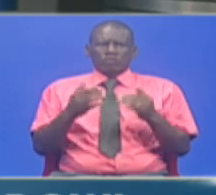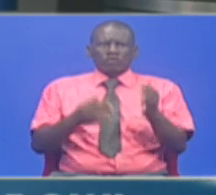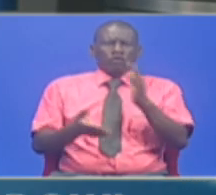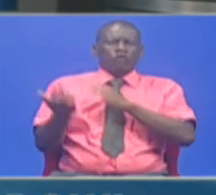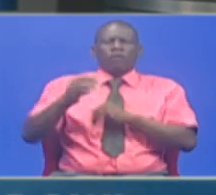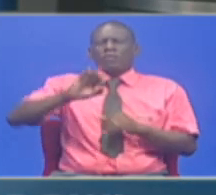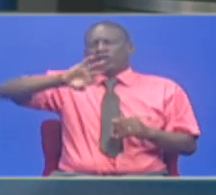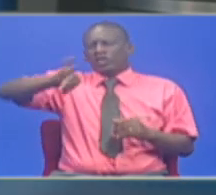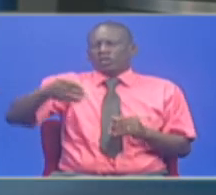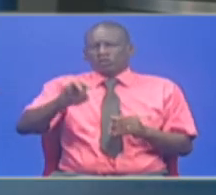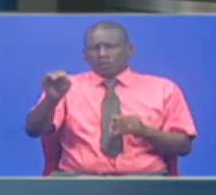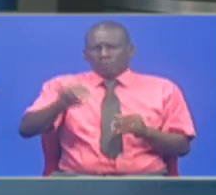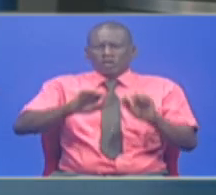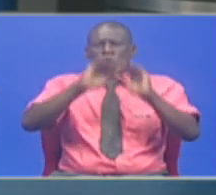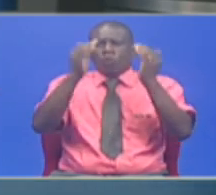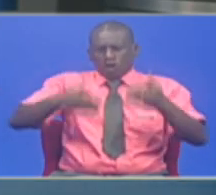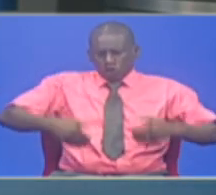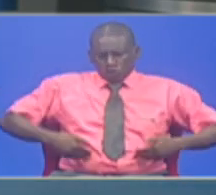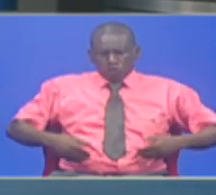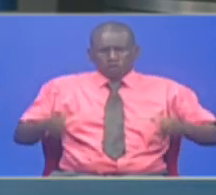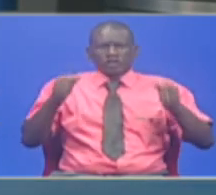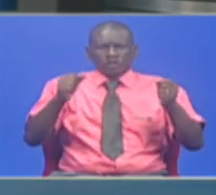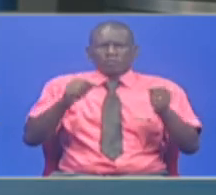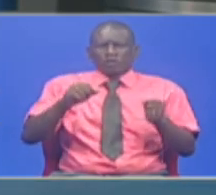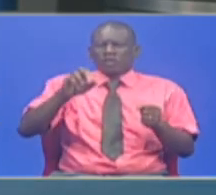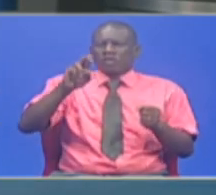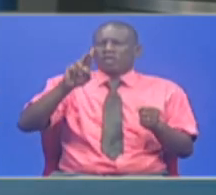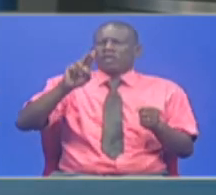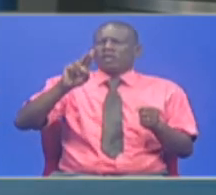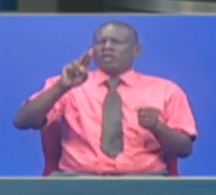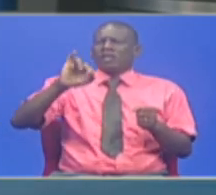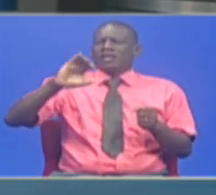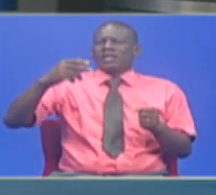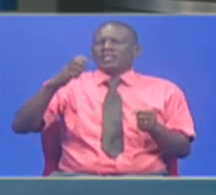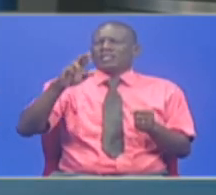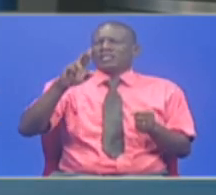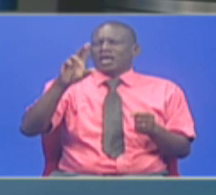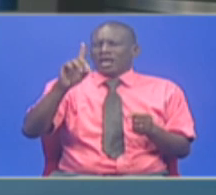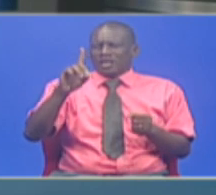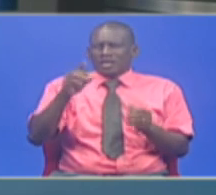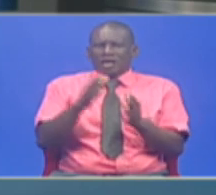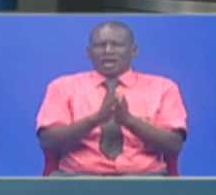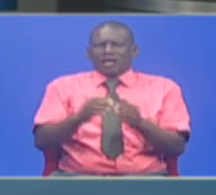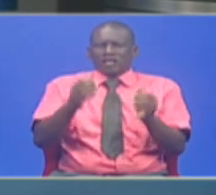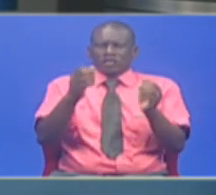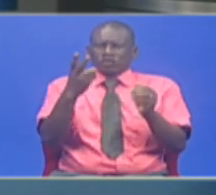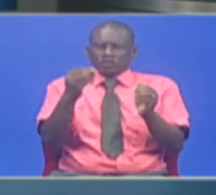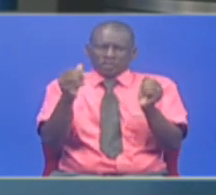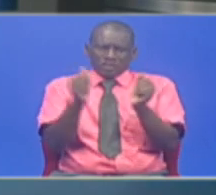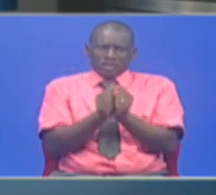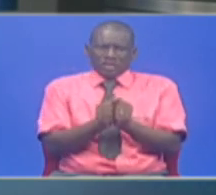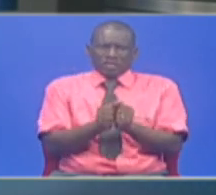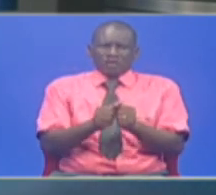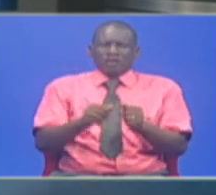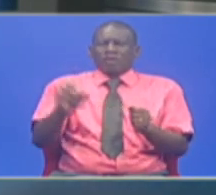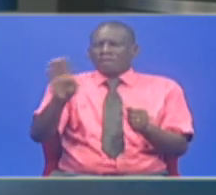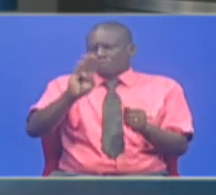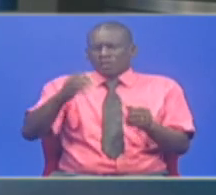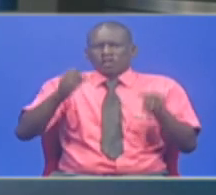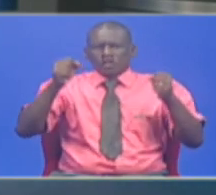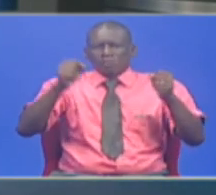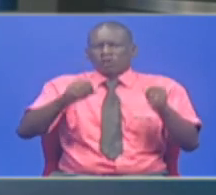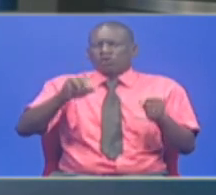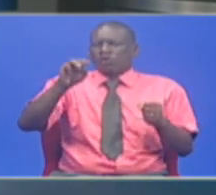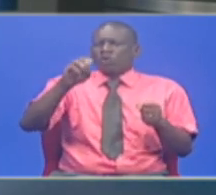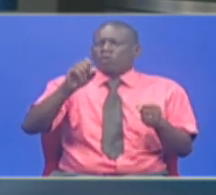1,000 meters world youth champion Richard Kimunyan and 2010 400 meters African Championships bronze medalist Maureen Kiplagat won